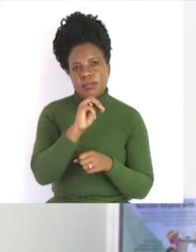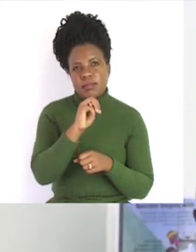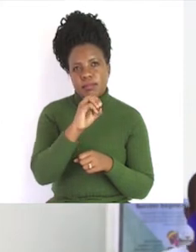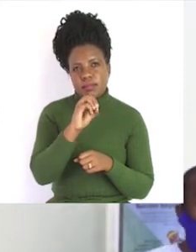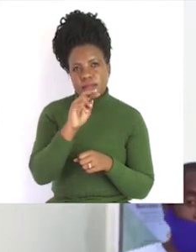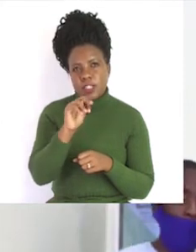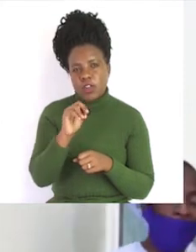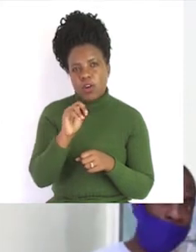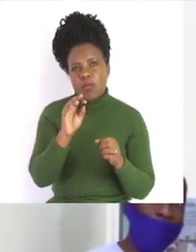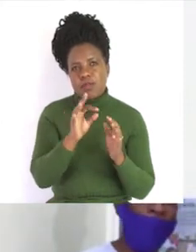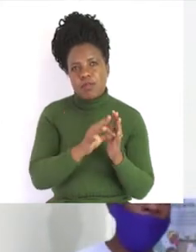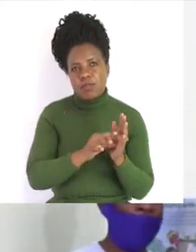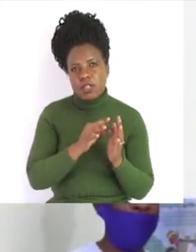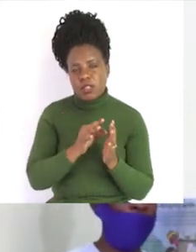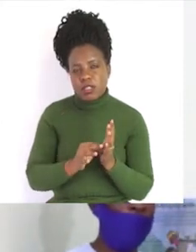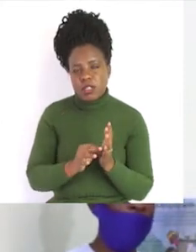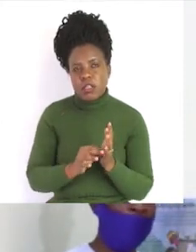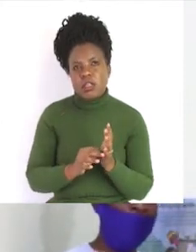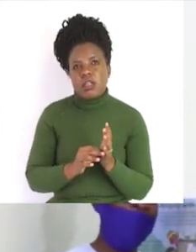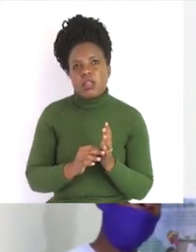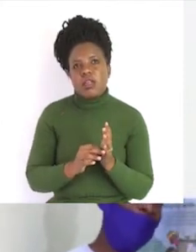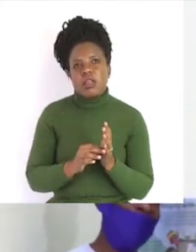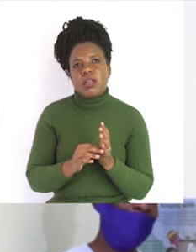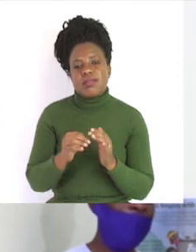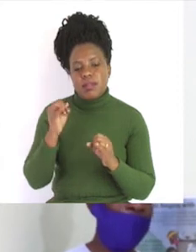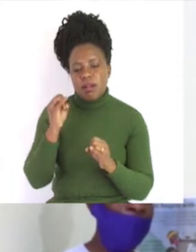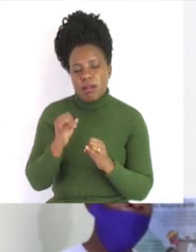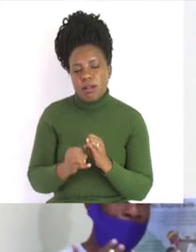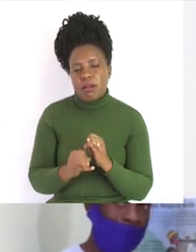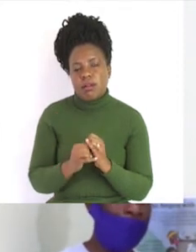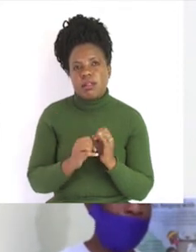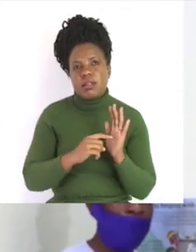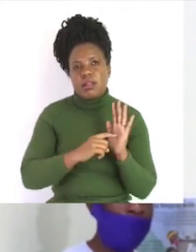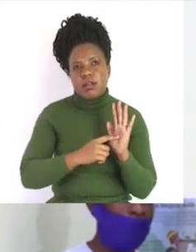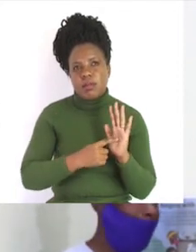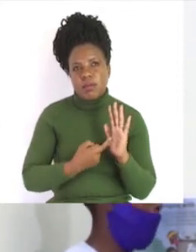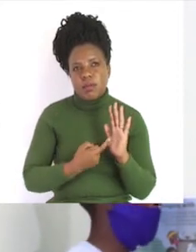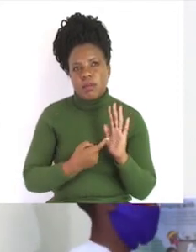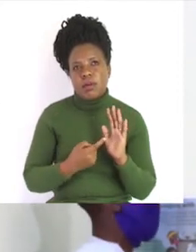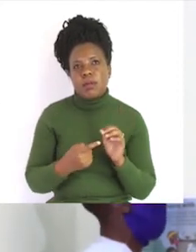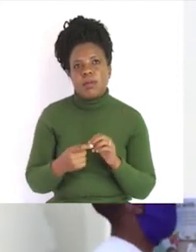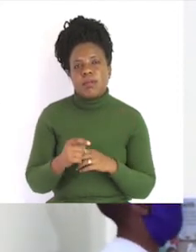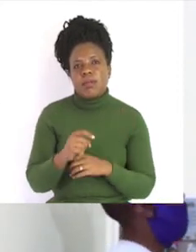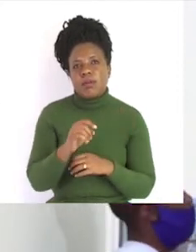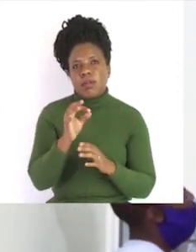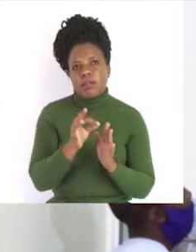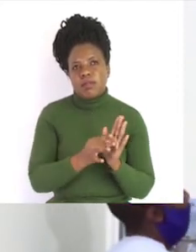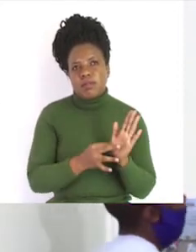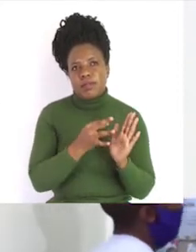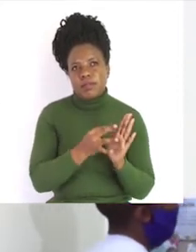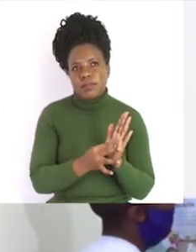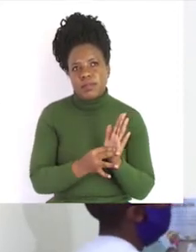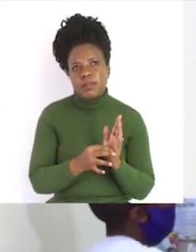is supposed to be quite easy, especially when it comes to writing it as a common fraction. Okay,